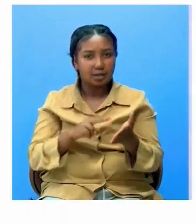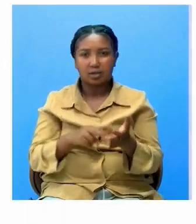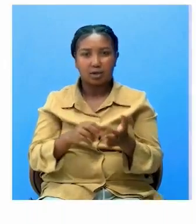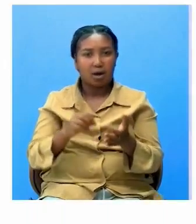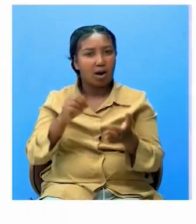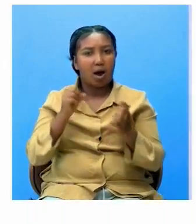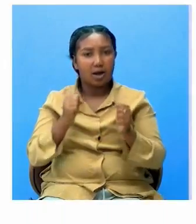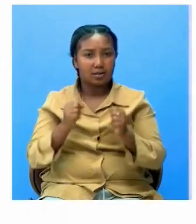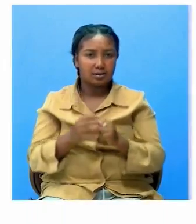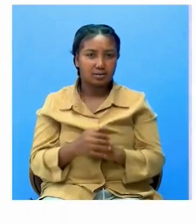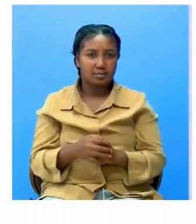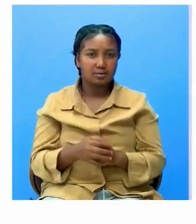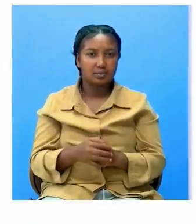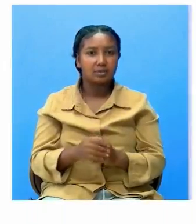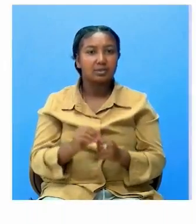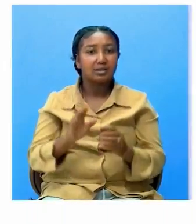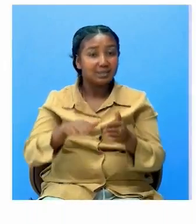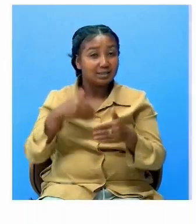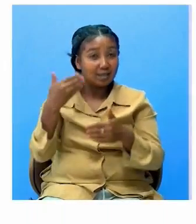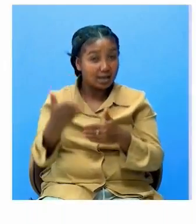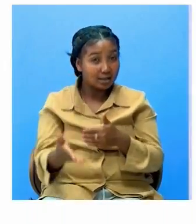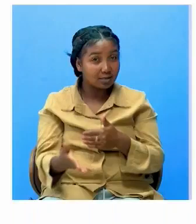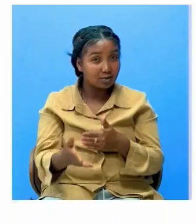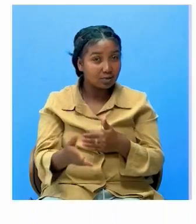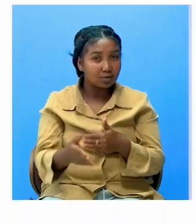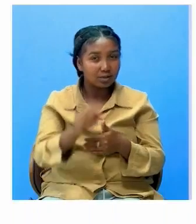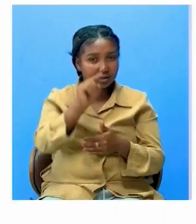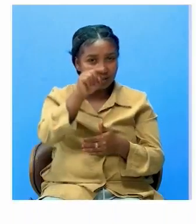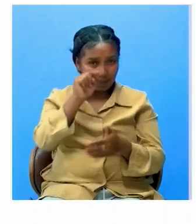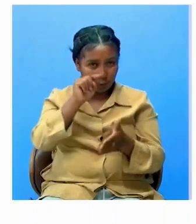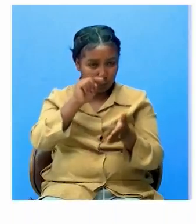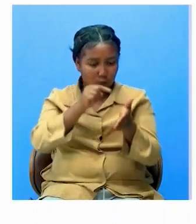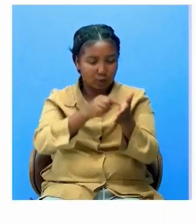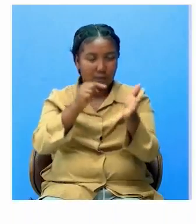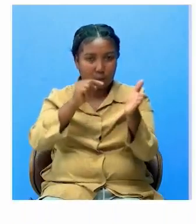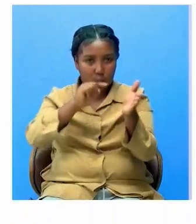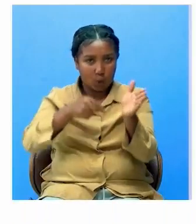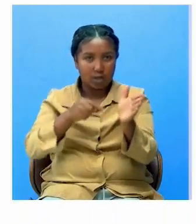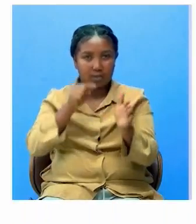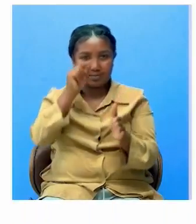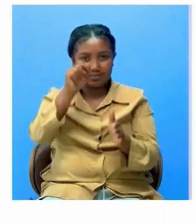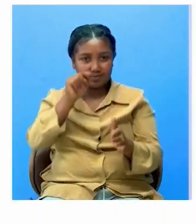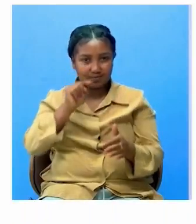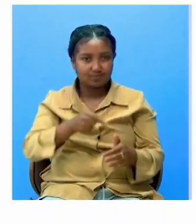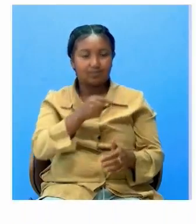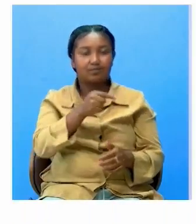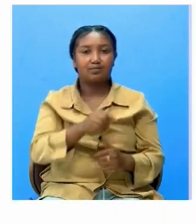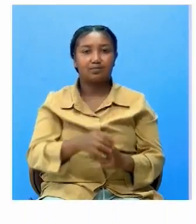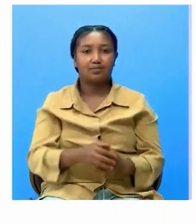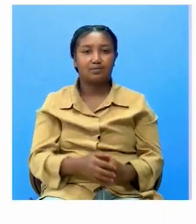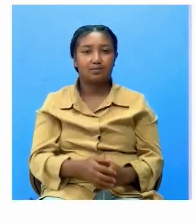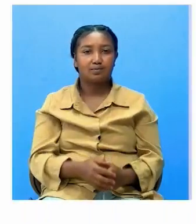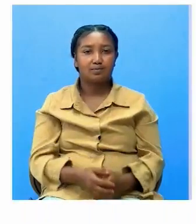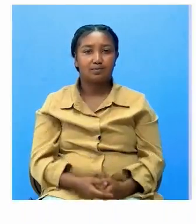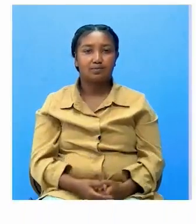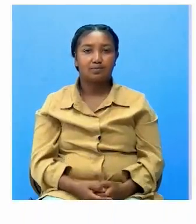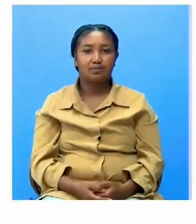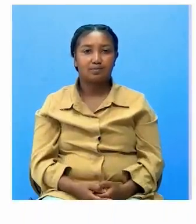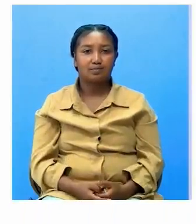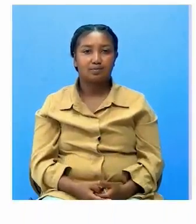hard. Then we have to use semicolon here. I studied hard.